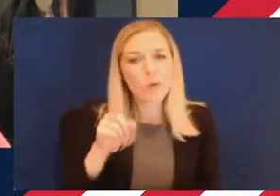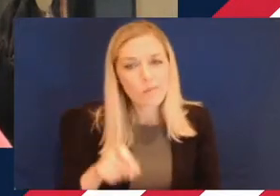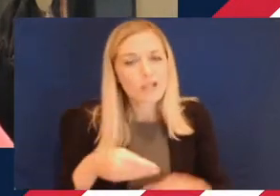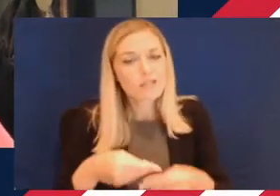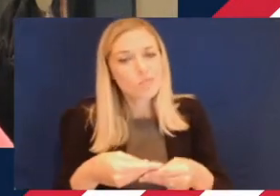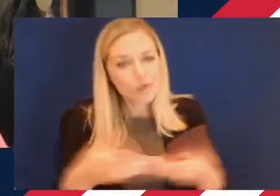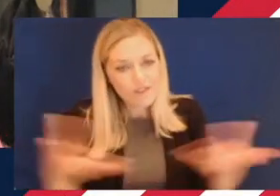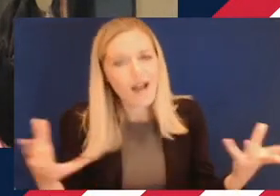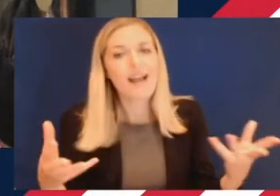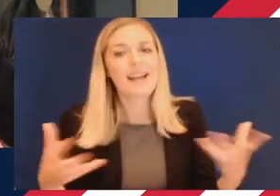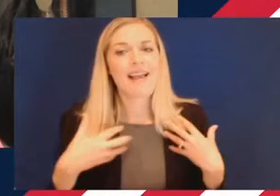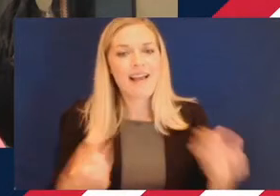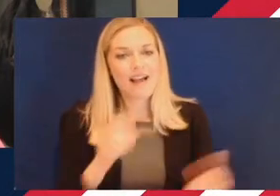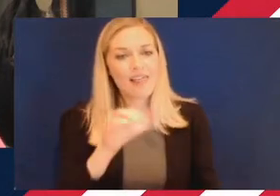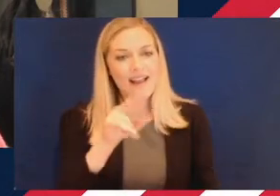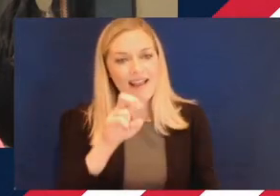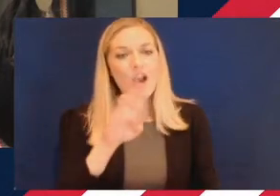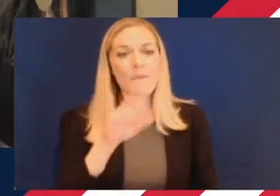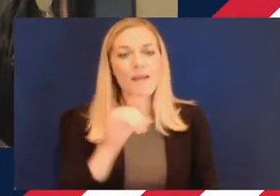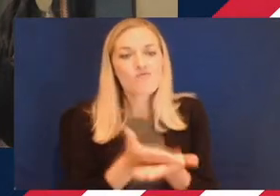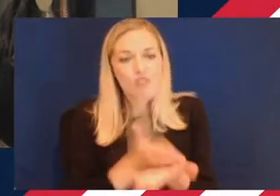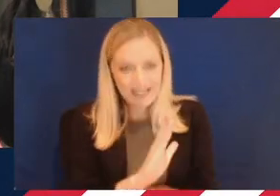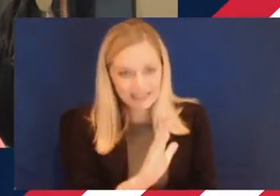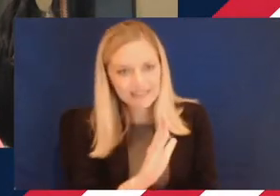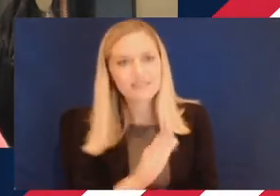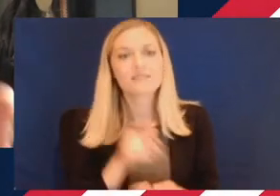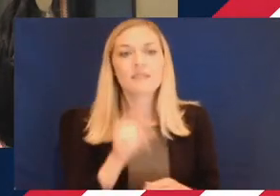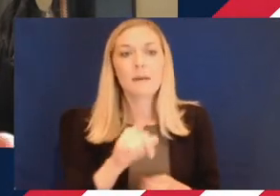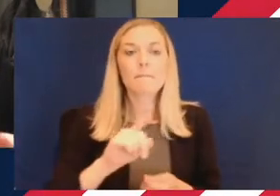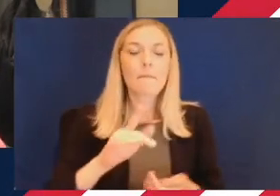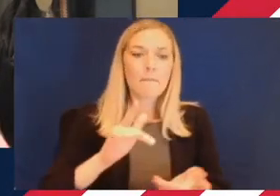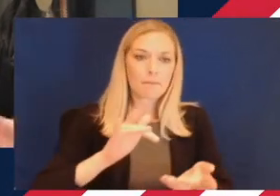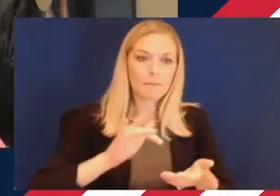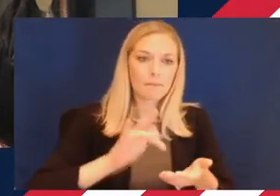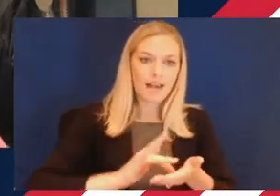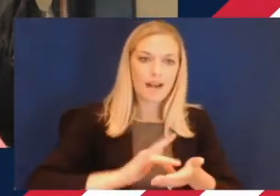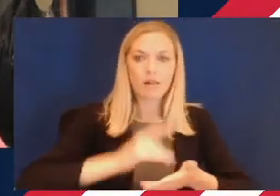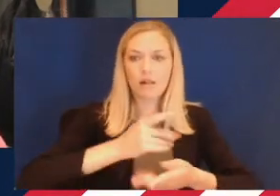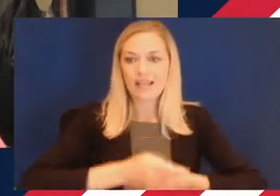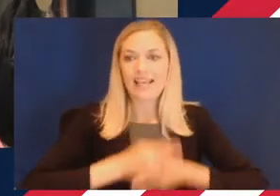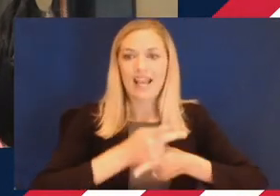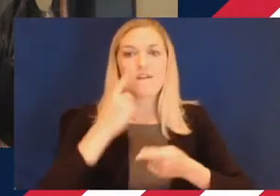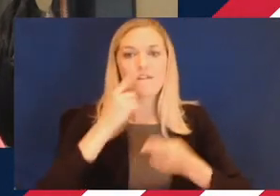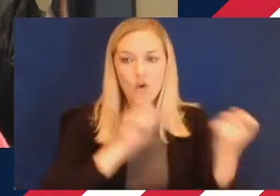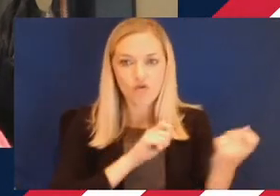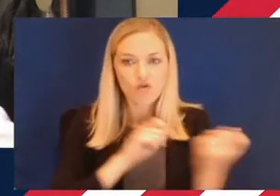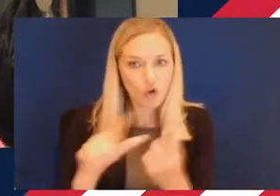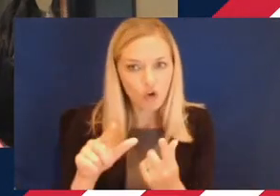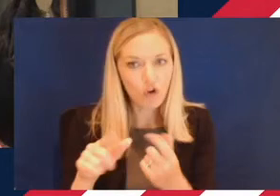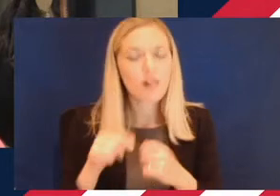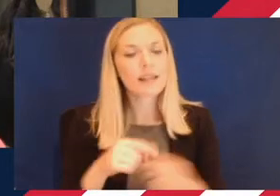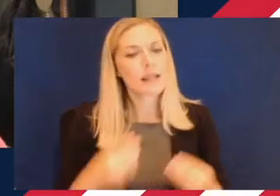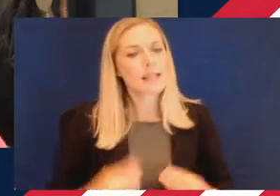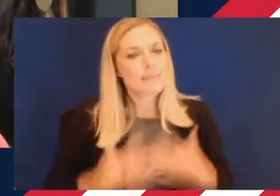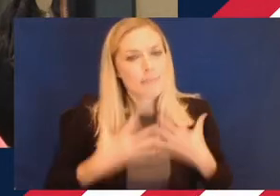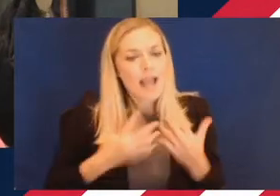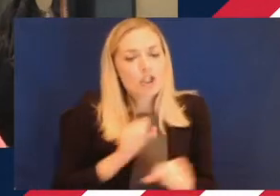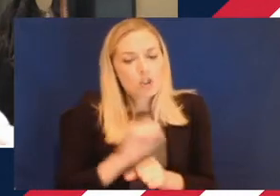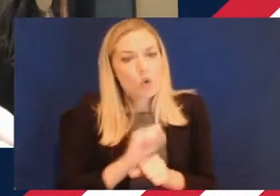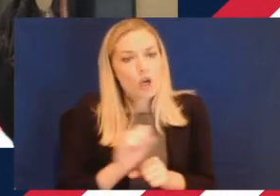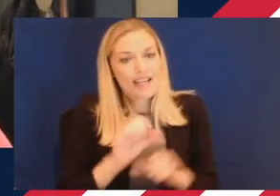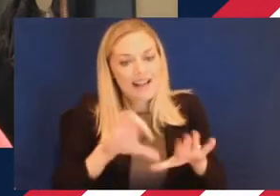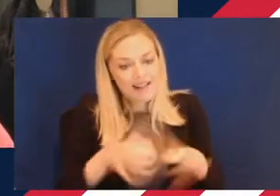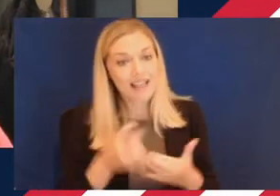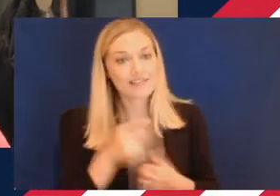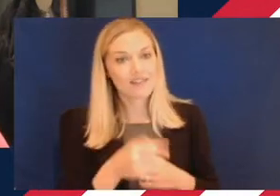All. Now, this is an opportunity here to write a platform that inspires the working class of this country to make a choice in November. And it's